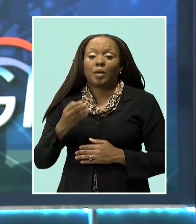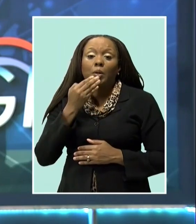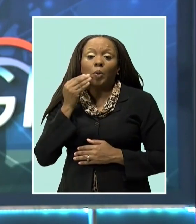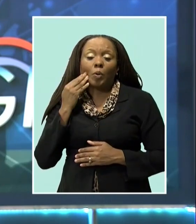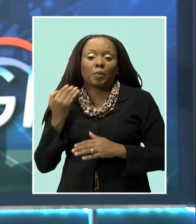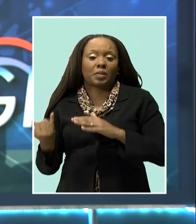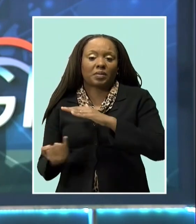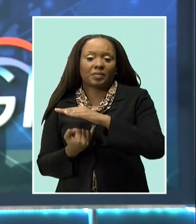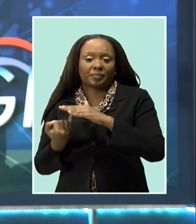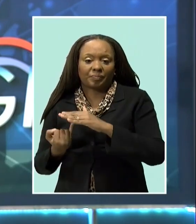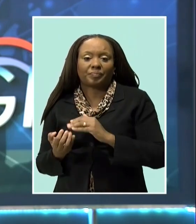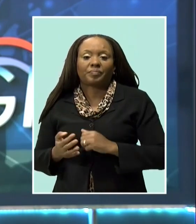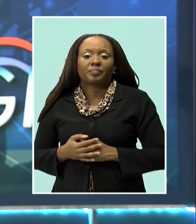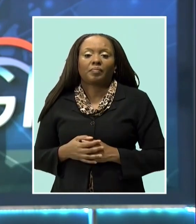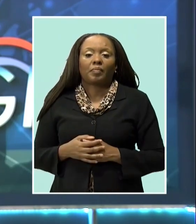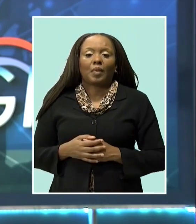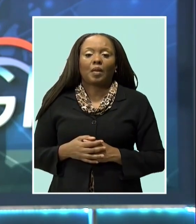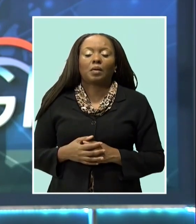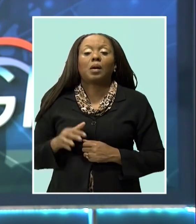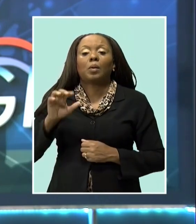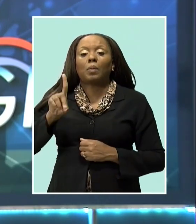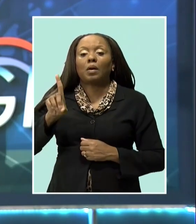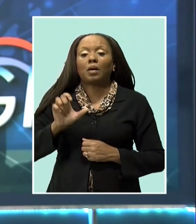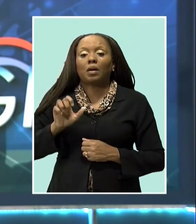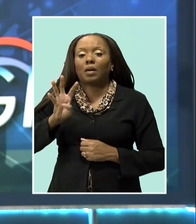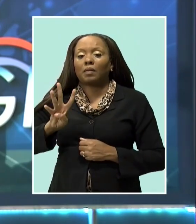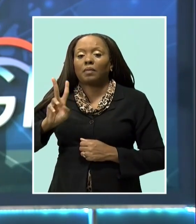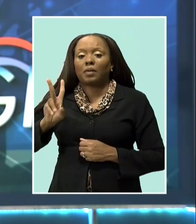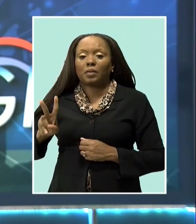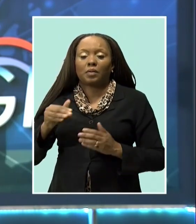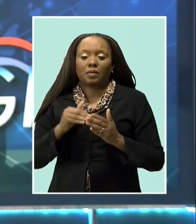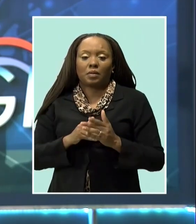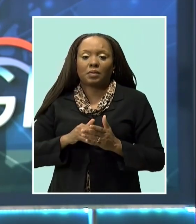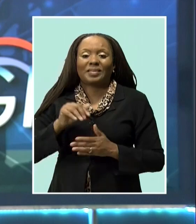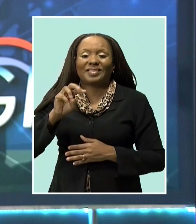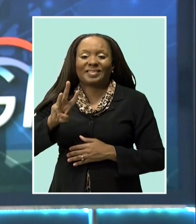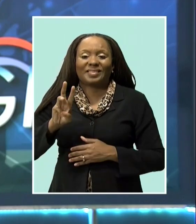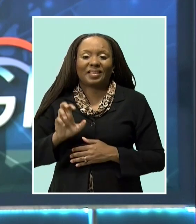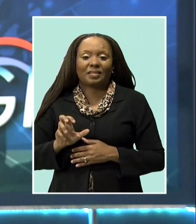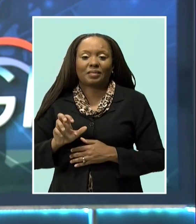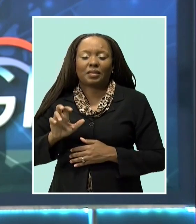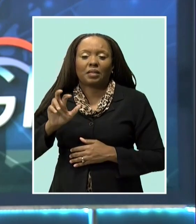2,284 in home isolation. Now, in terms of vaccinations,